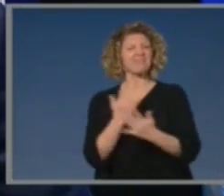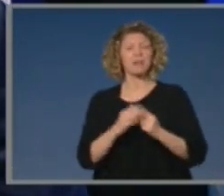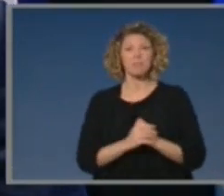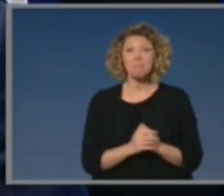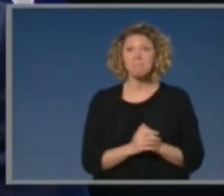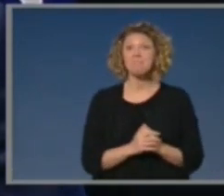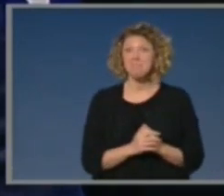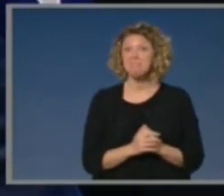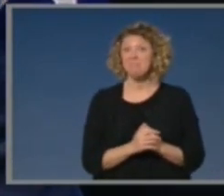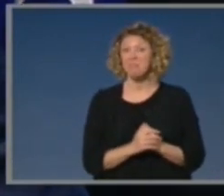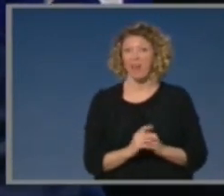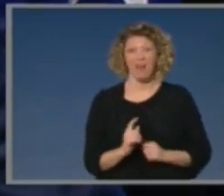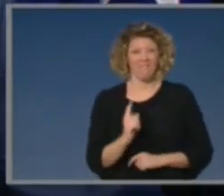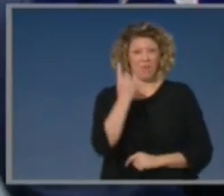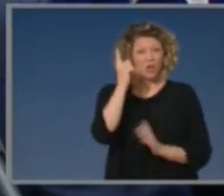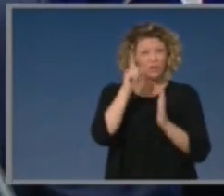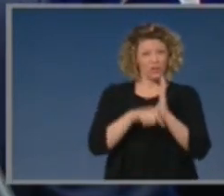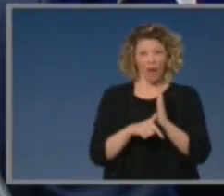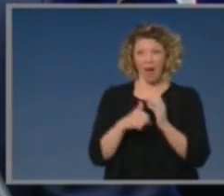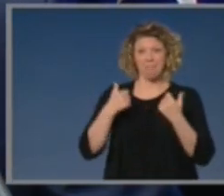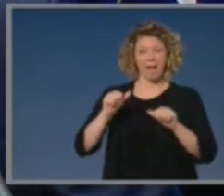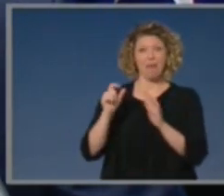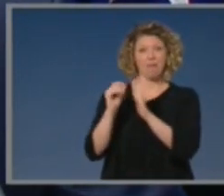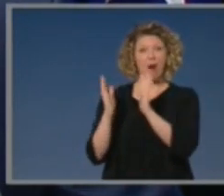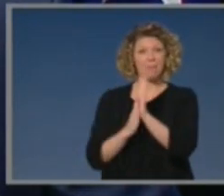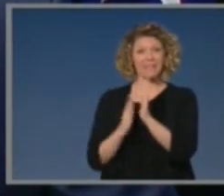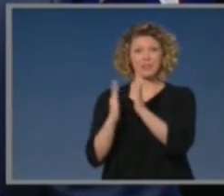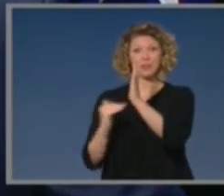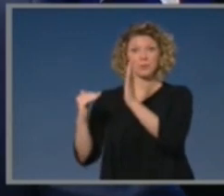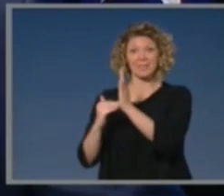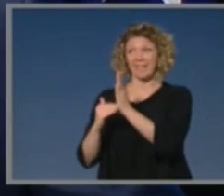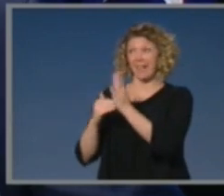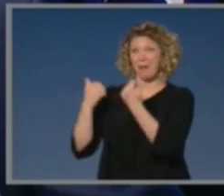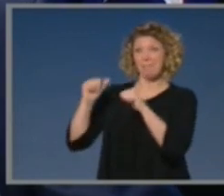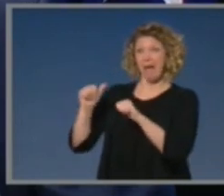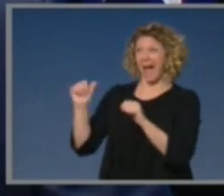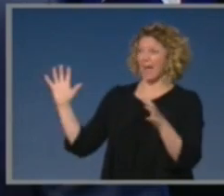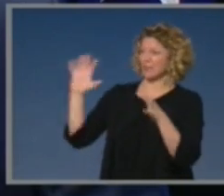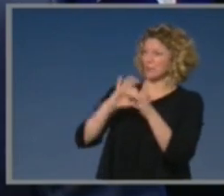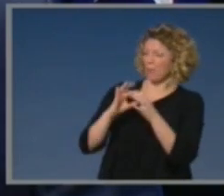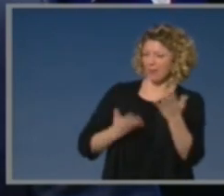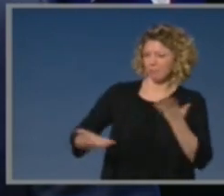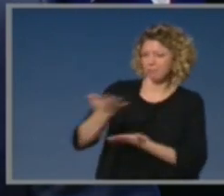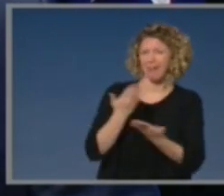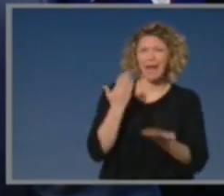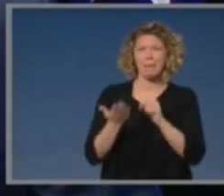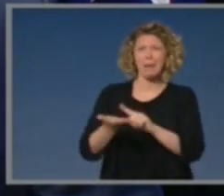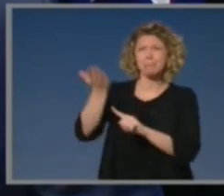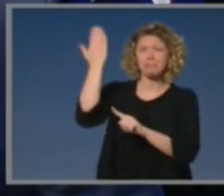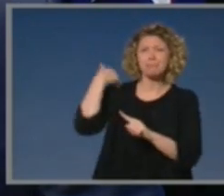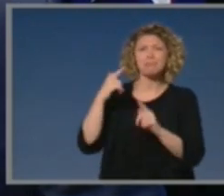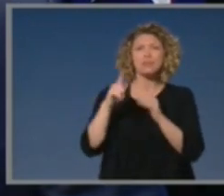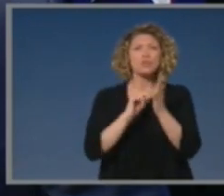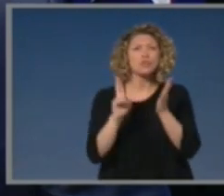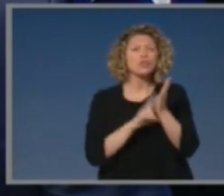the states and territory premiers and the Prime Minister since John Curtin was Prime Minister. So that was some time